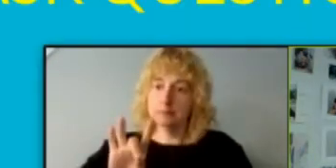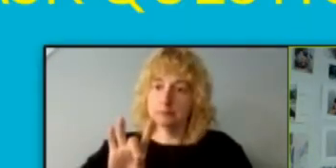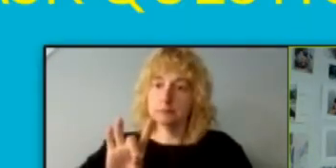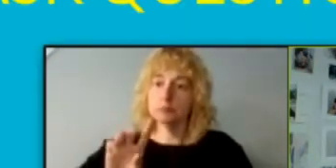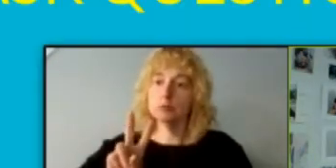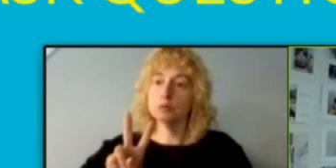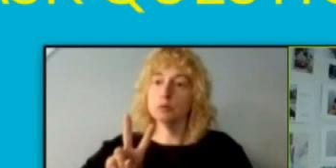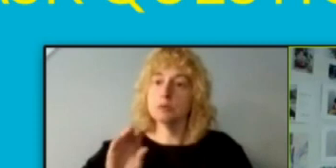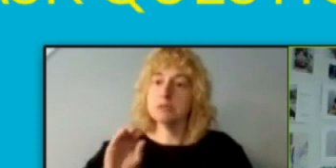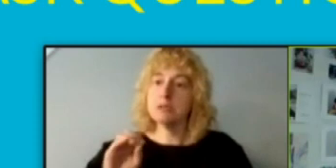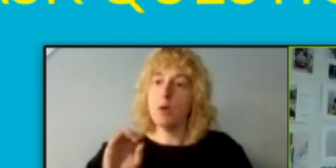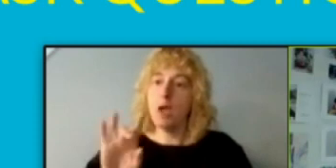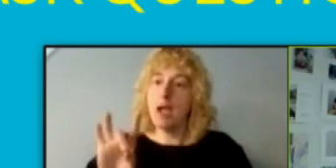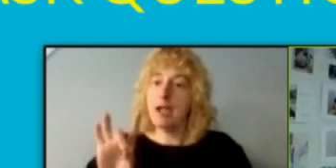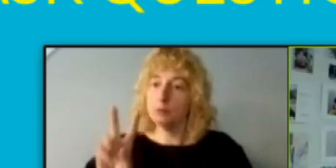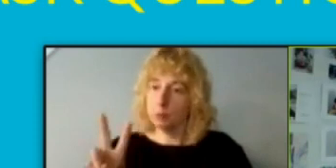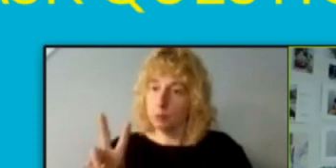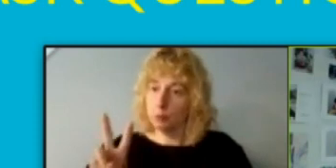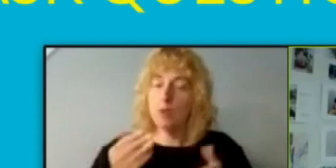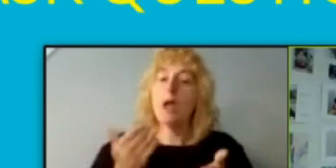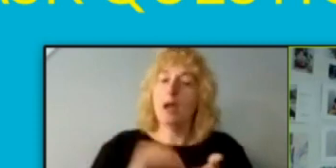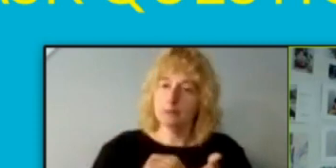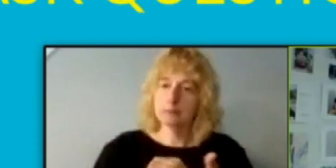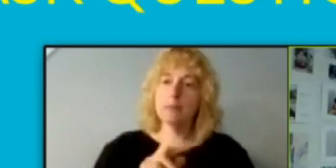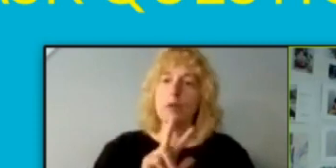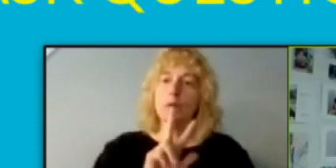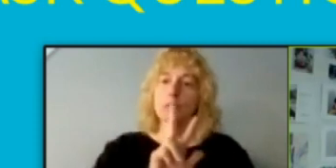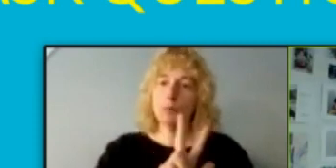313-288-2082. Again, that number is